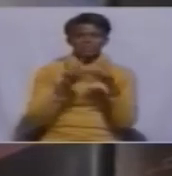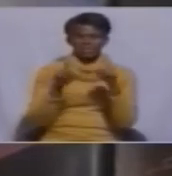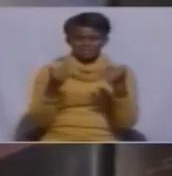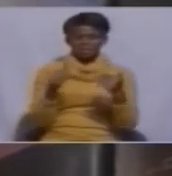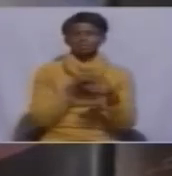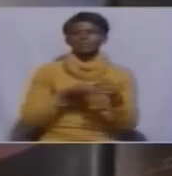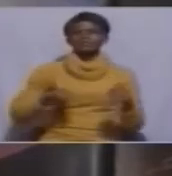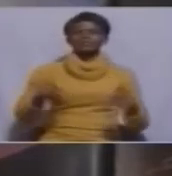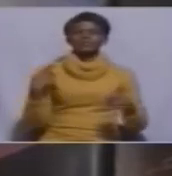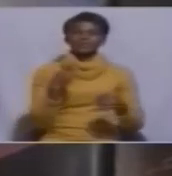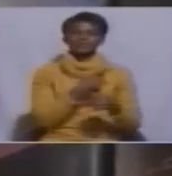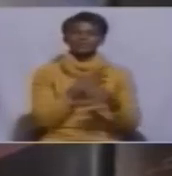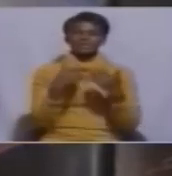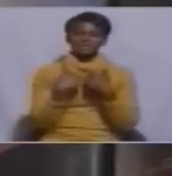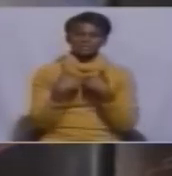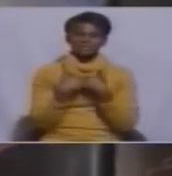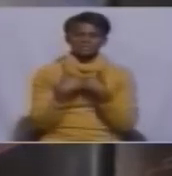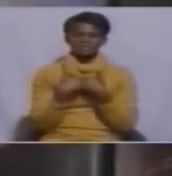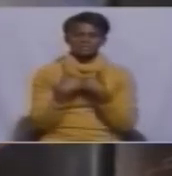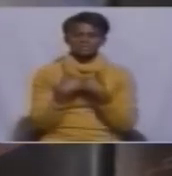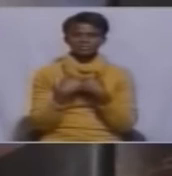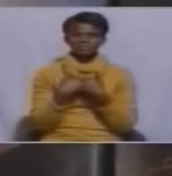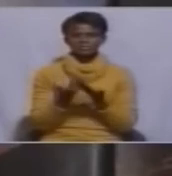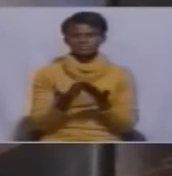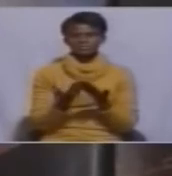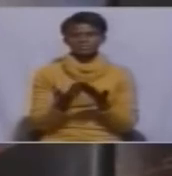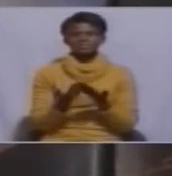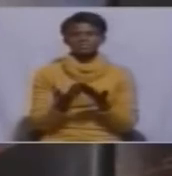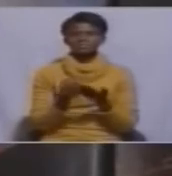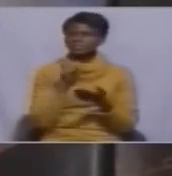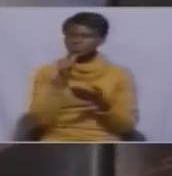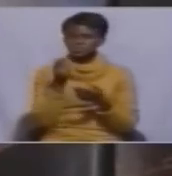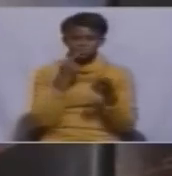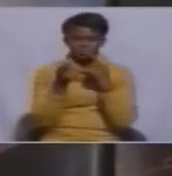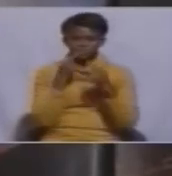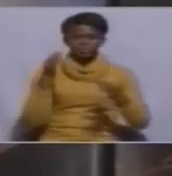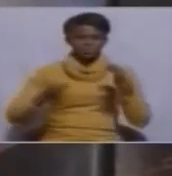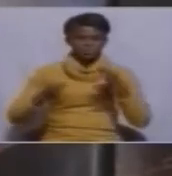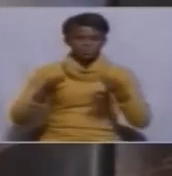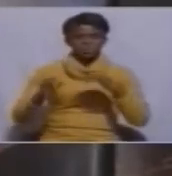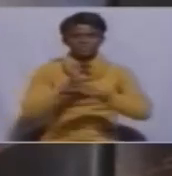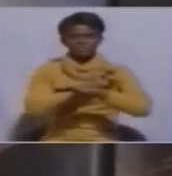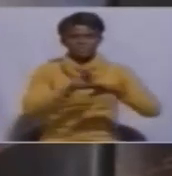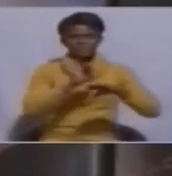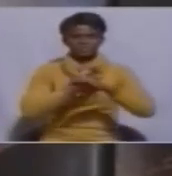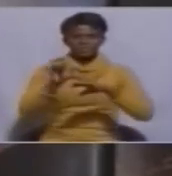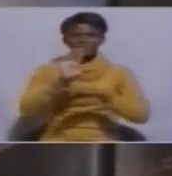MPs. It's also a controversial one. We've seen, I don't want to mention cases because probably they're in court, where people have said they will not vacate their seats